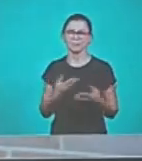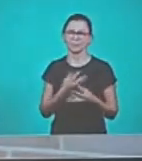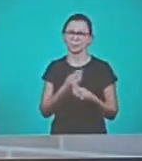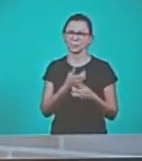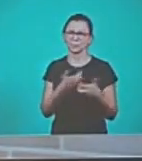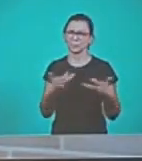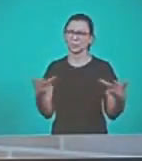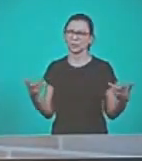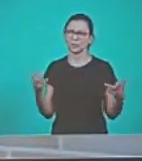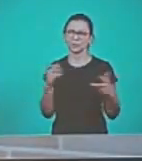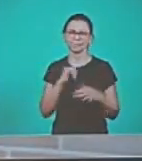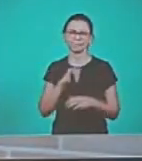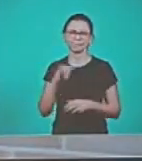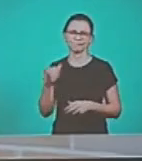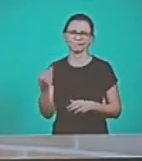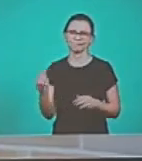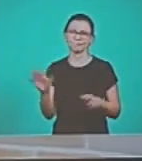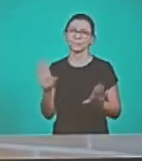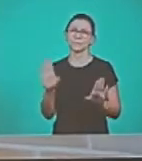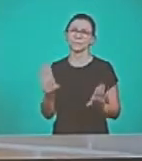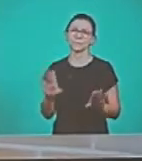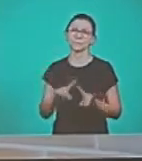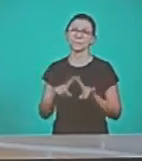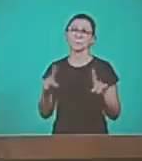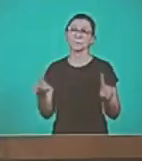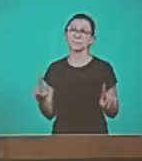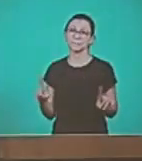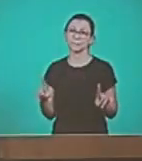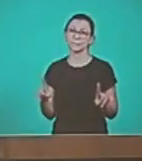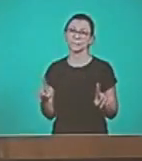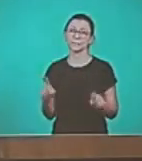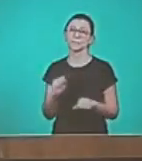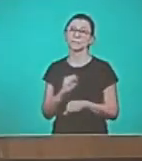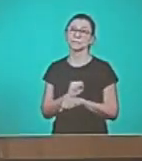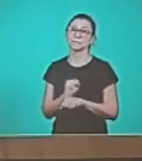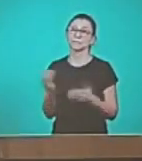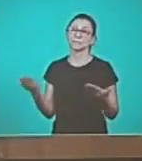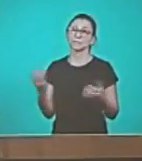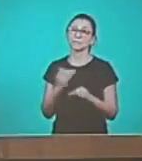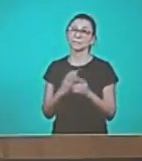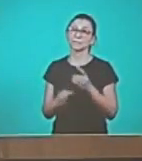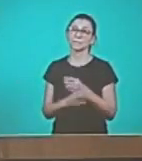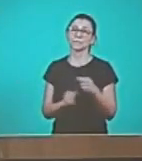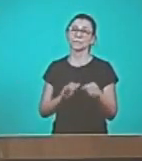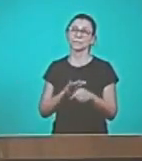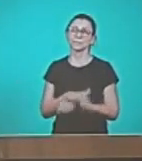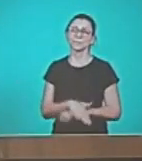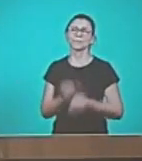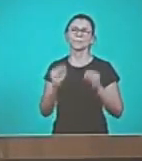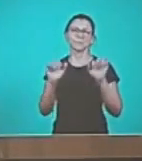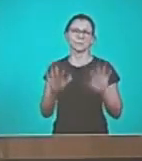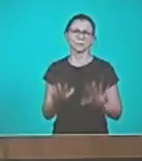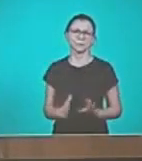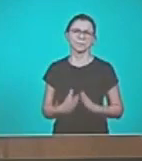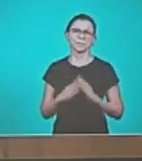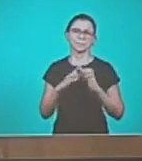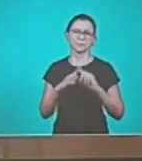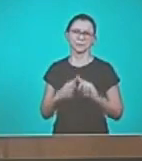finish here. There's a lot to be said, and I hope that, in fact, the service tonight may be blessed in the